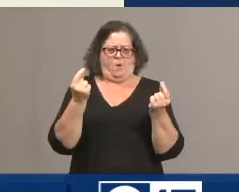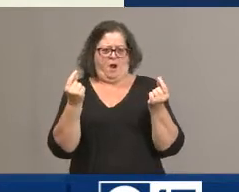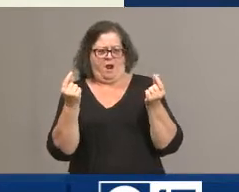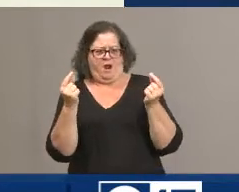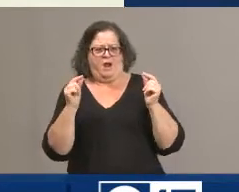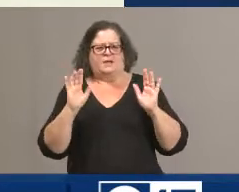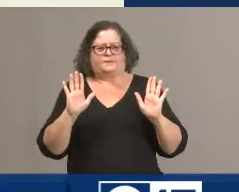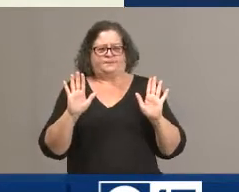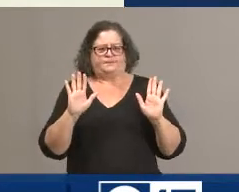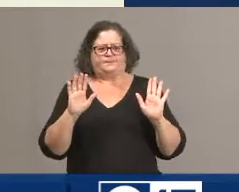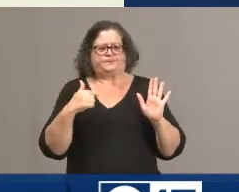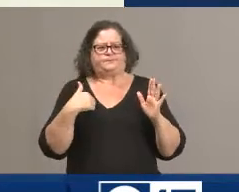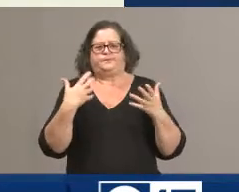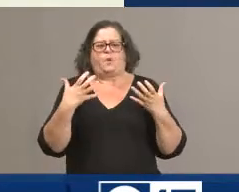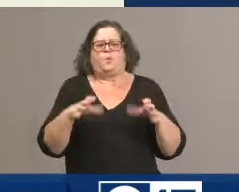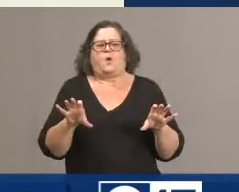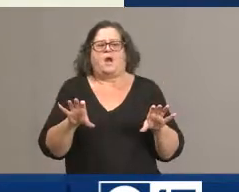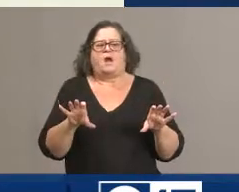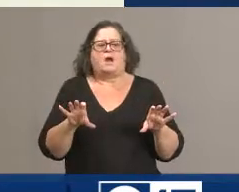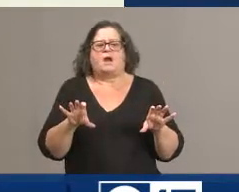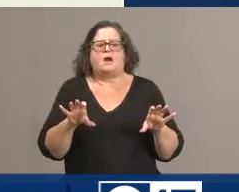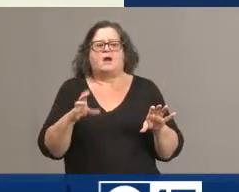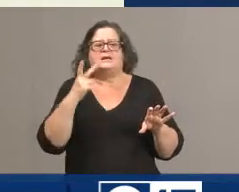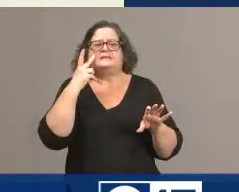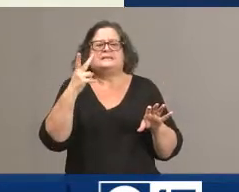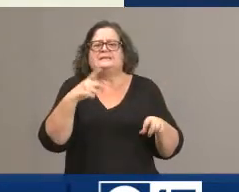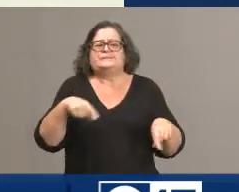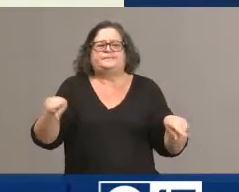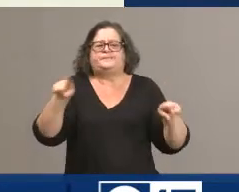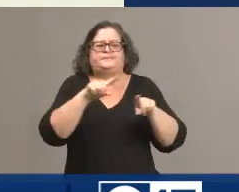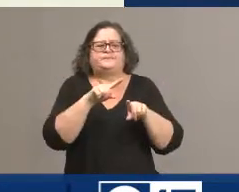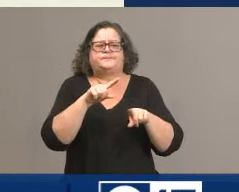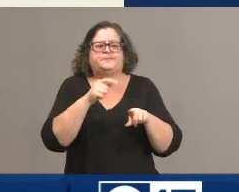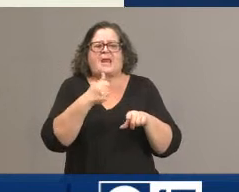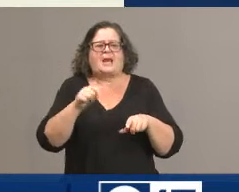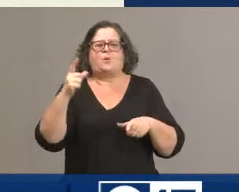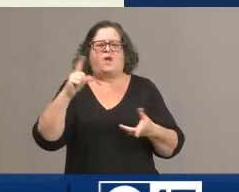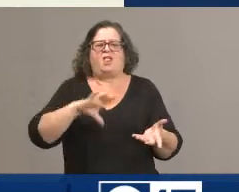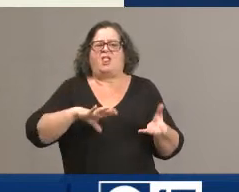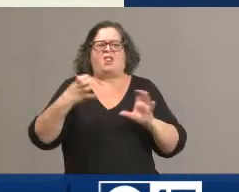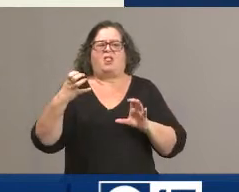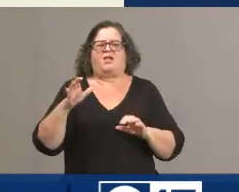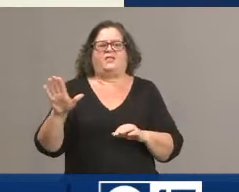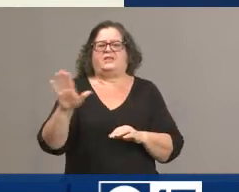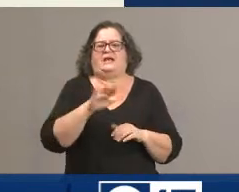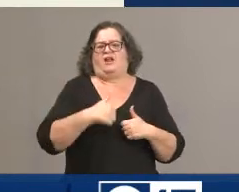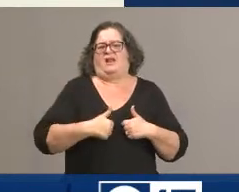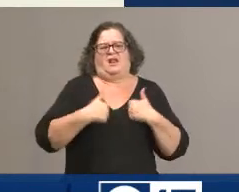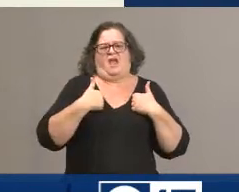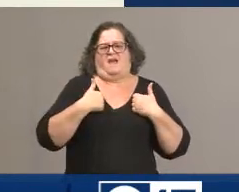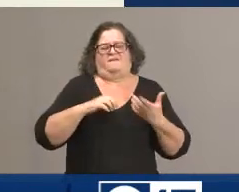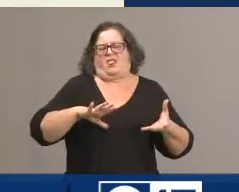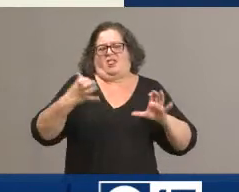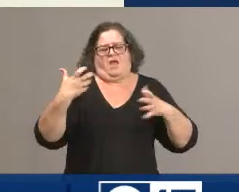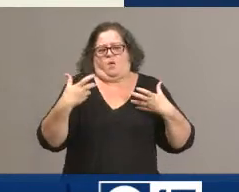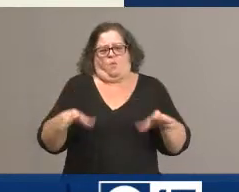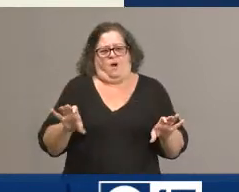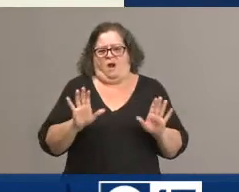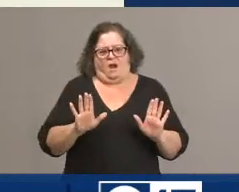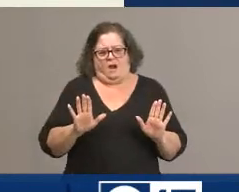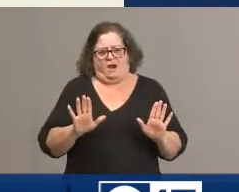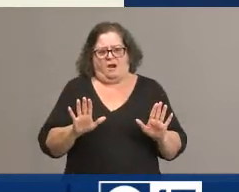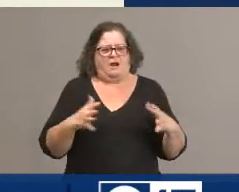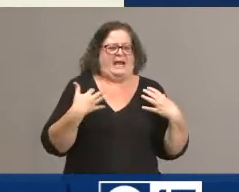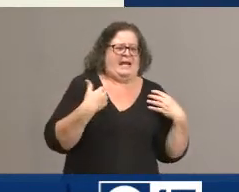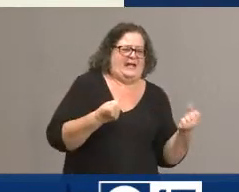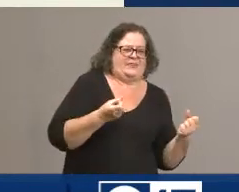through the social safety net. And I would think our actions to date to stretch it and strengthen it should be evidence on